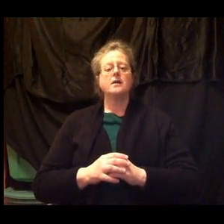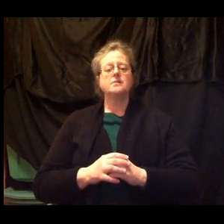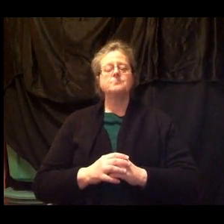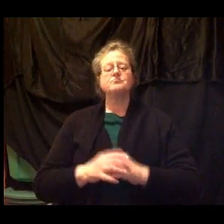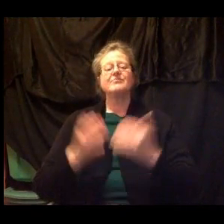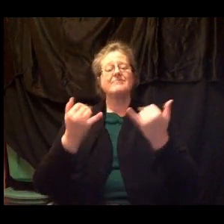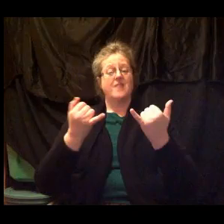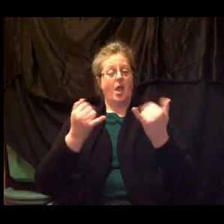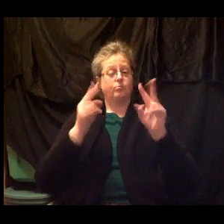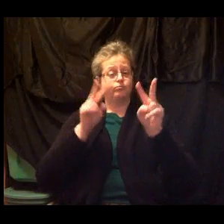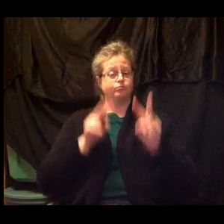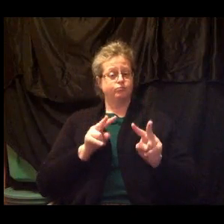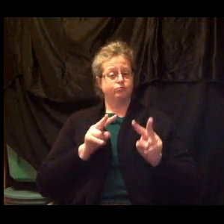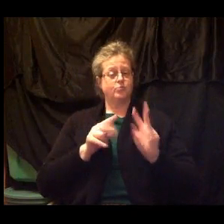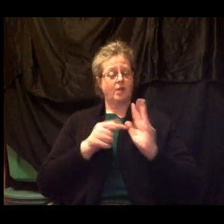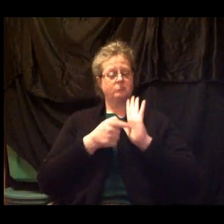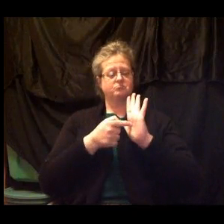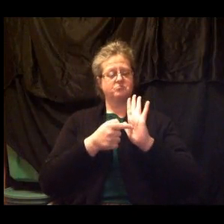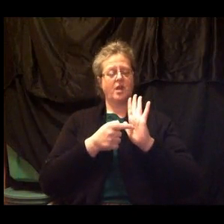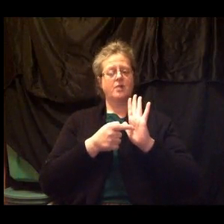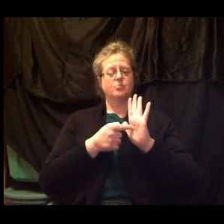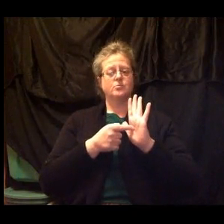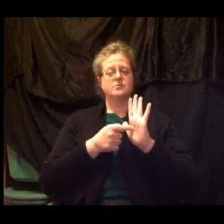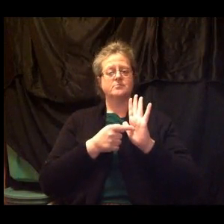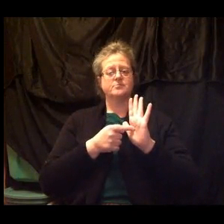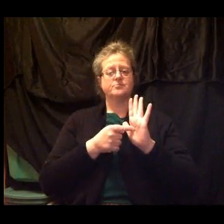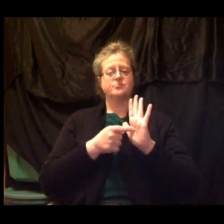numbers just for kicks.